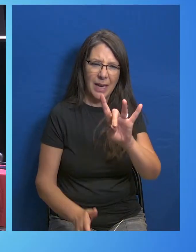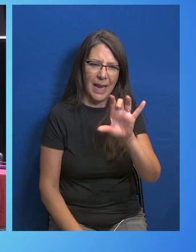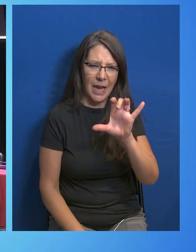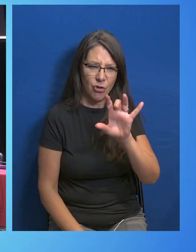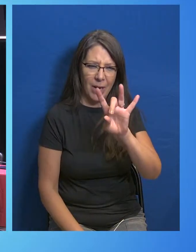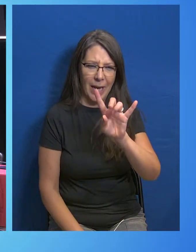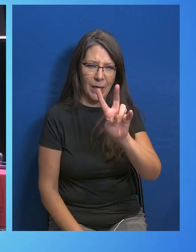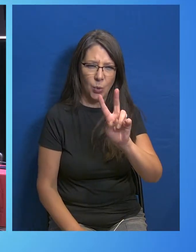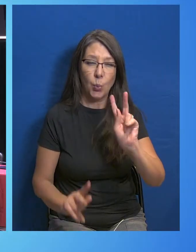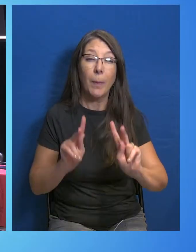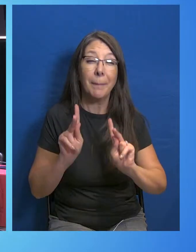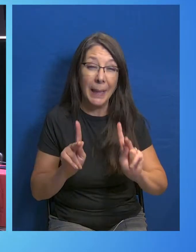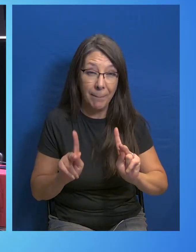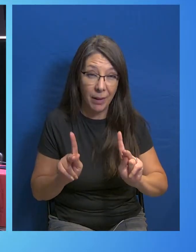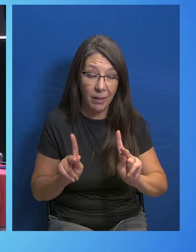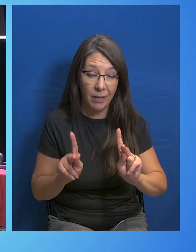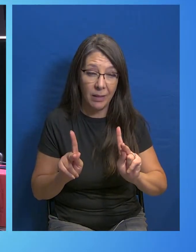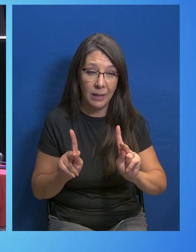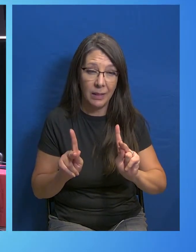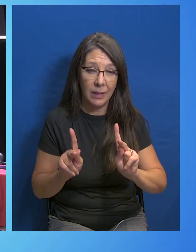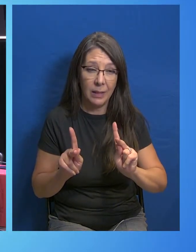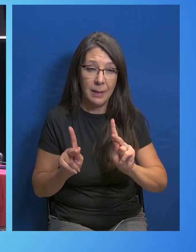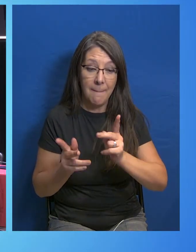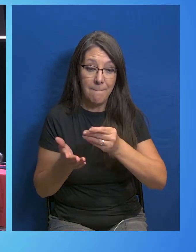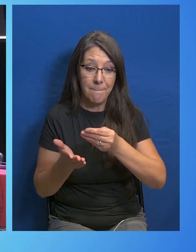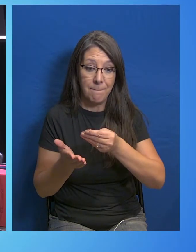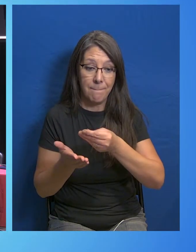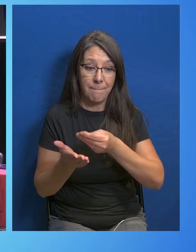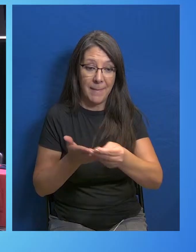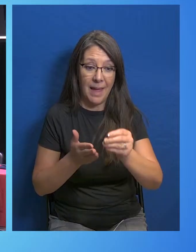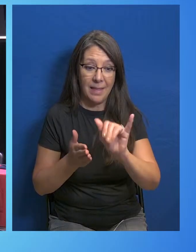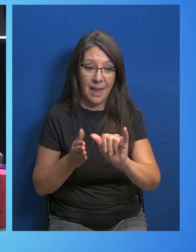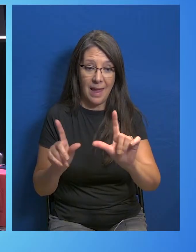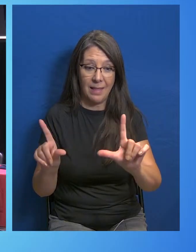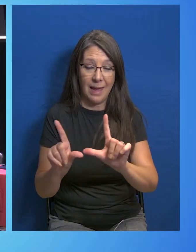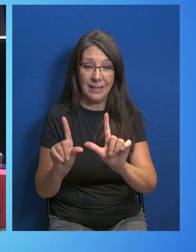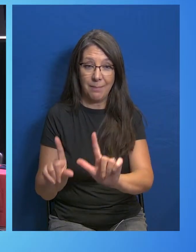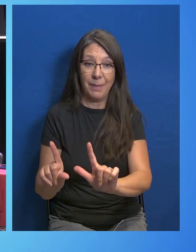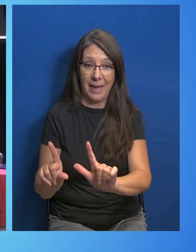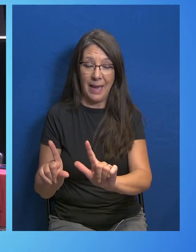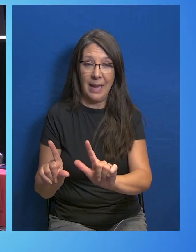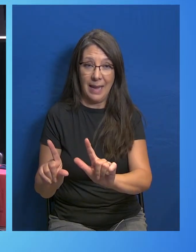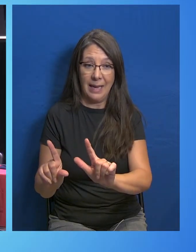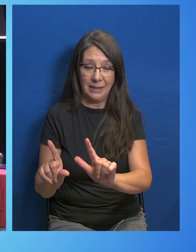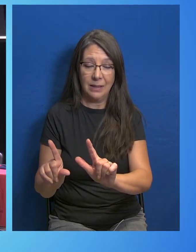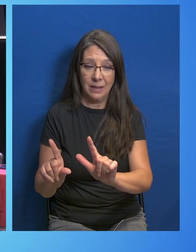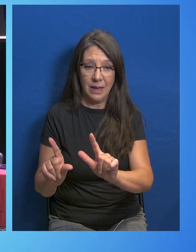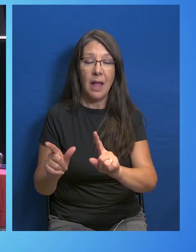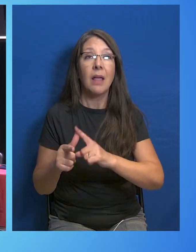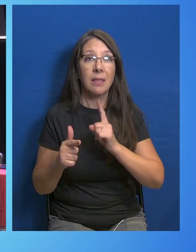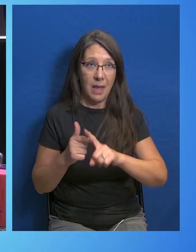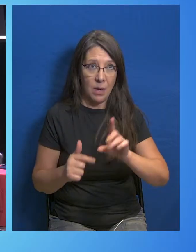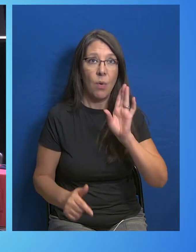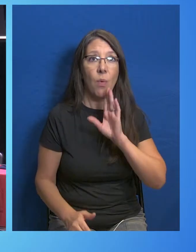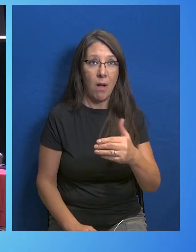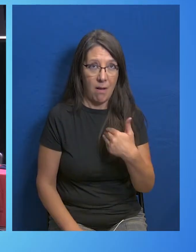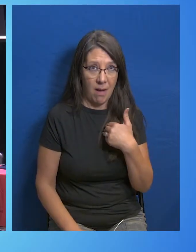1,882 people to choose our license plate in order to make that